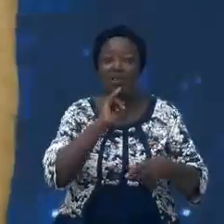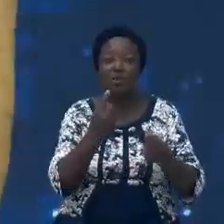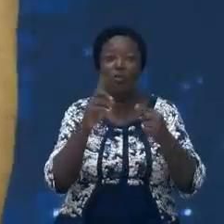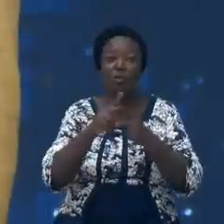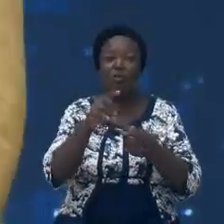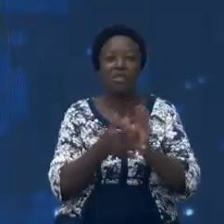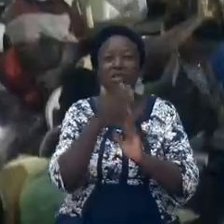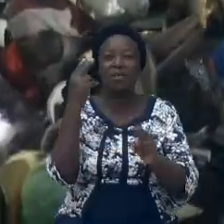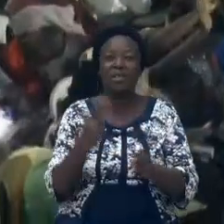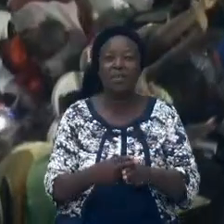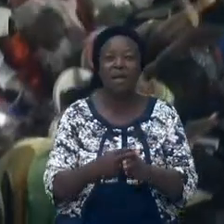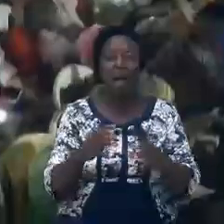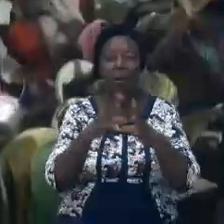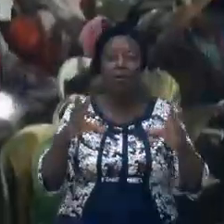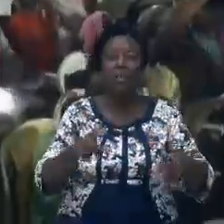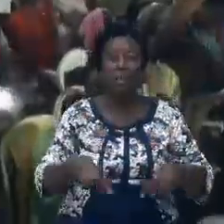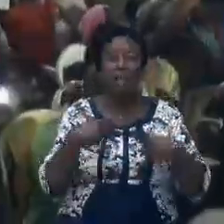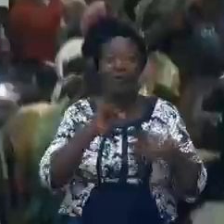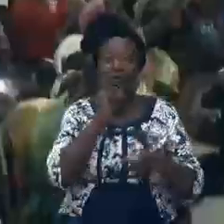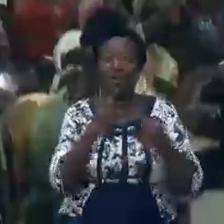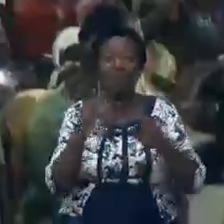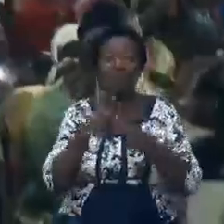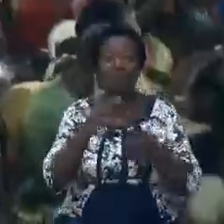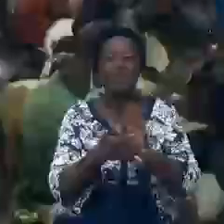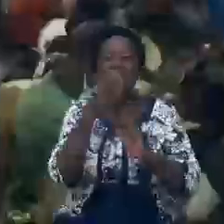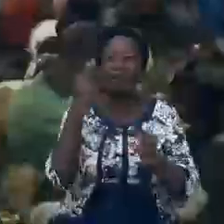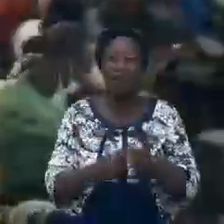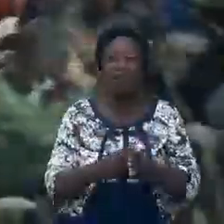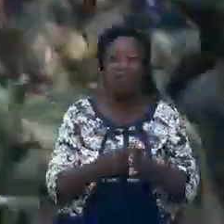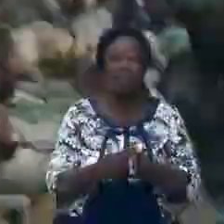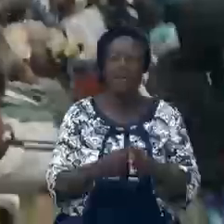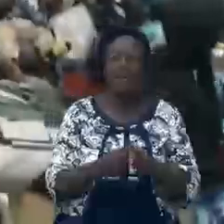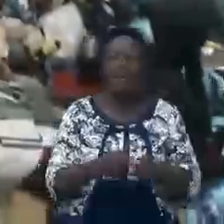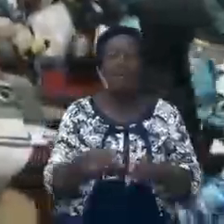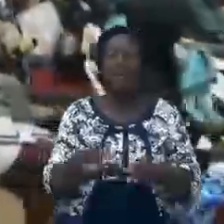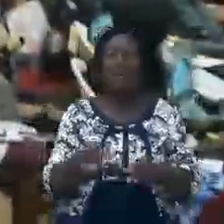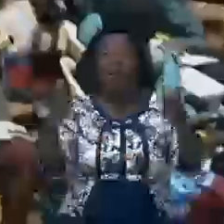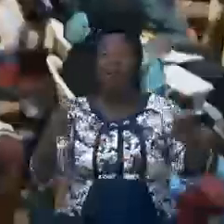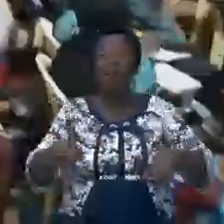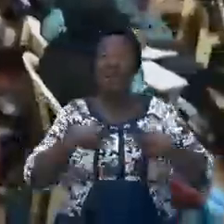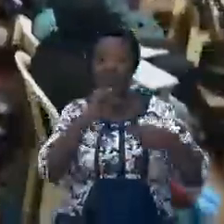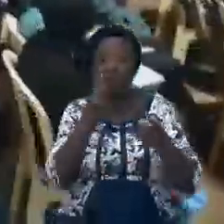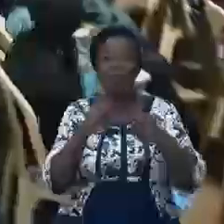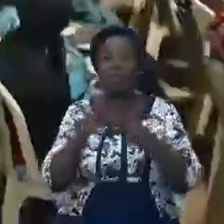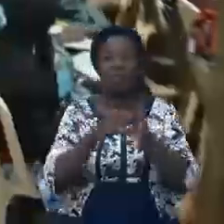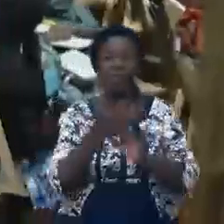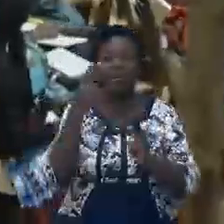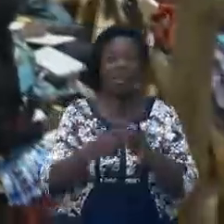way. Eternal life is coming to you. Abundant life is coming to